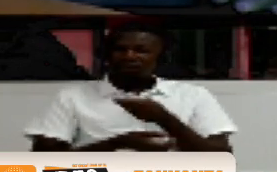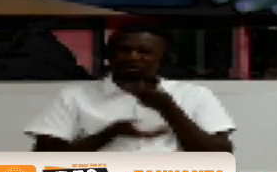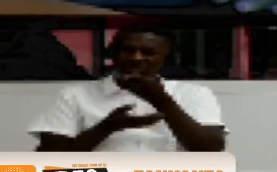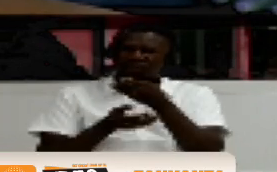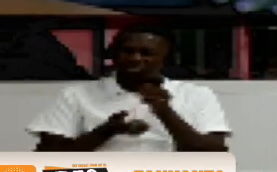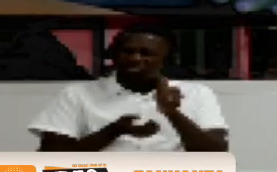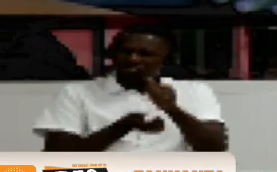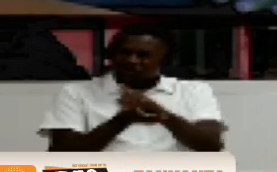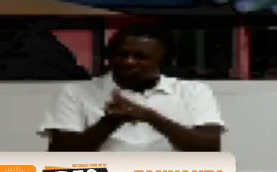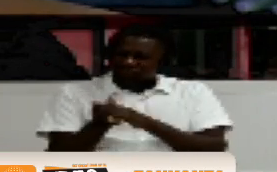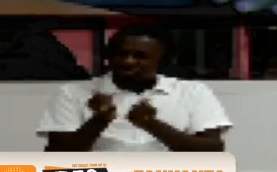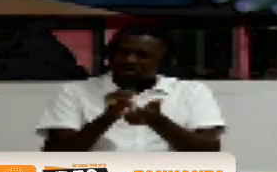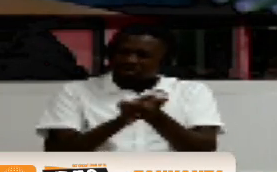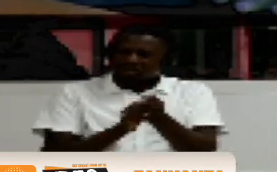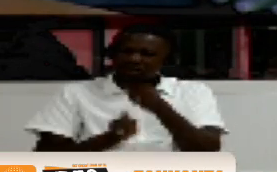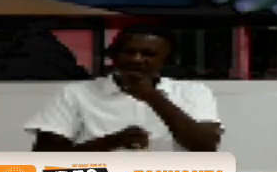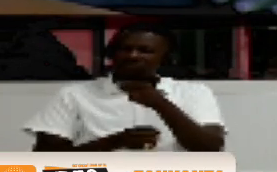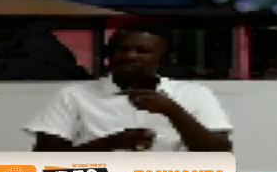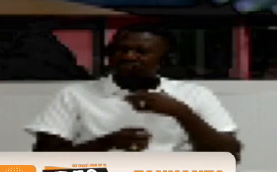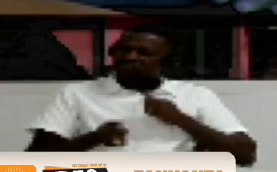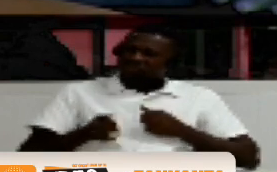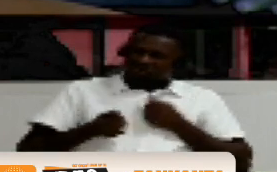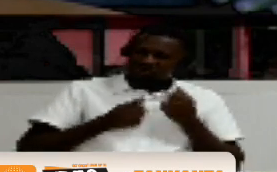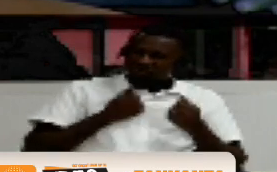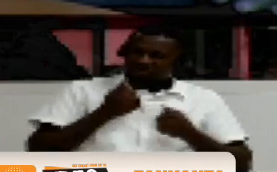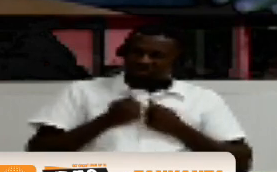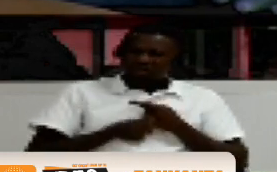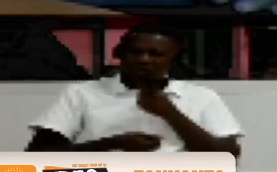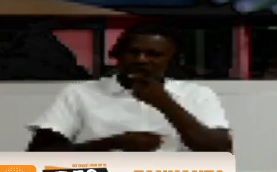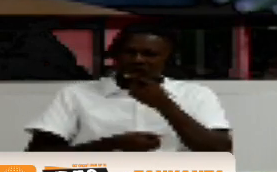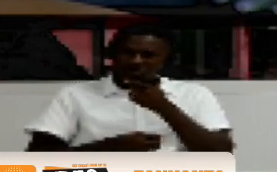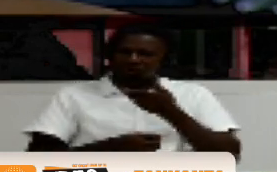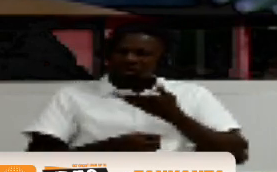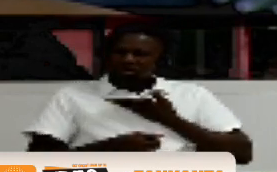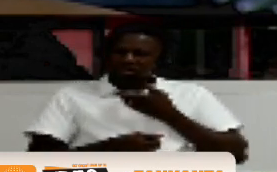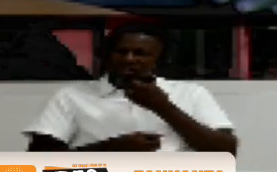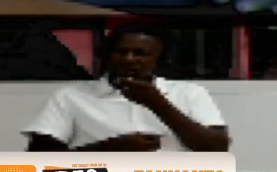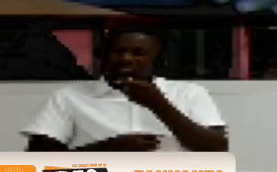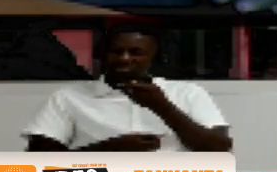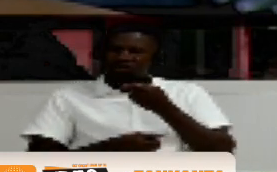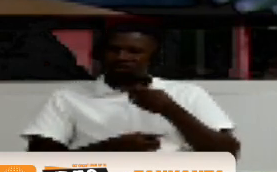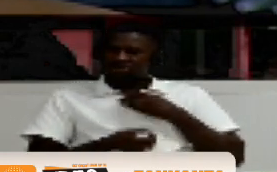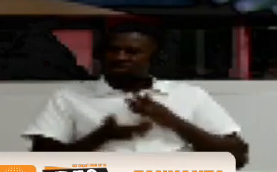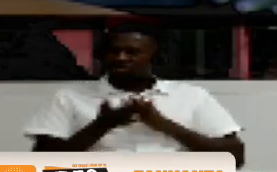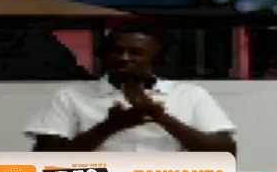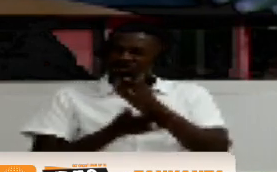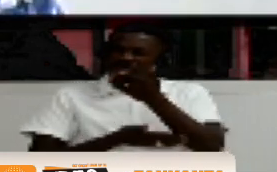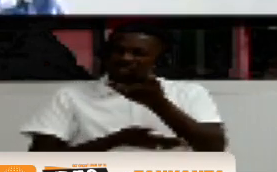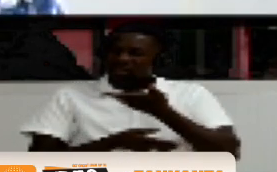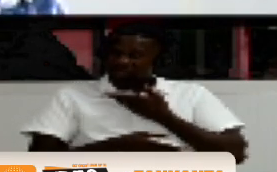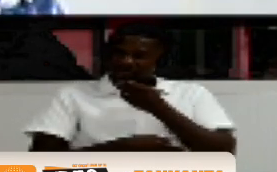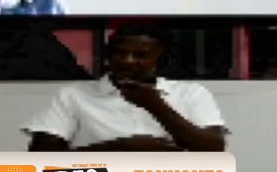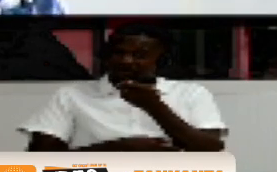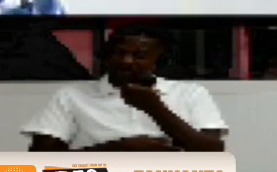compensating you for the suffering that you had gone through?